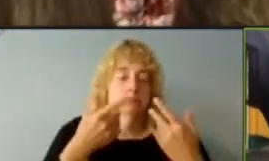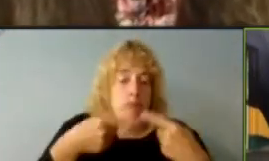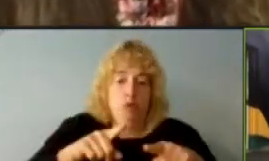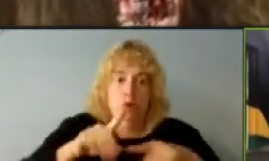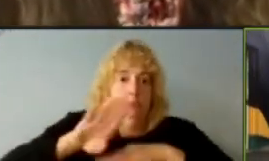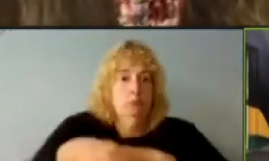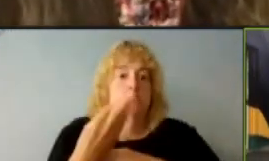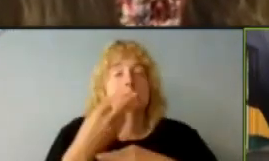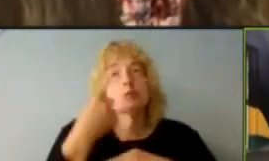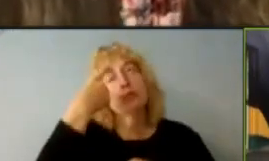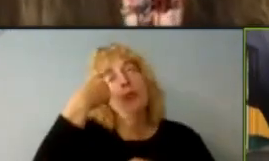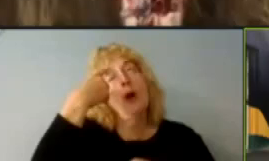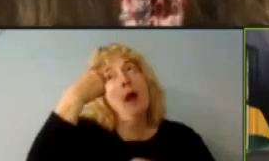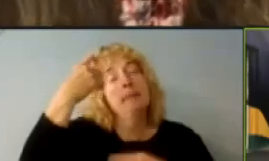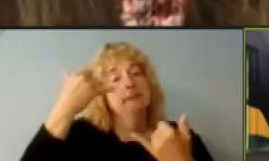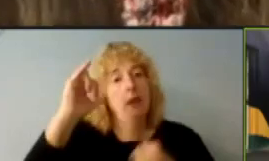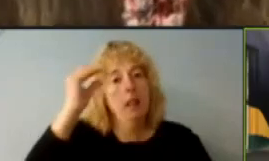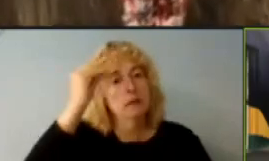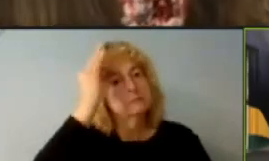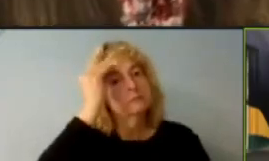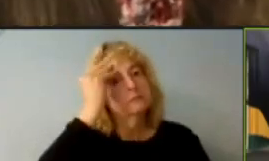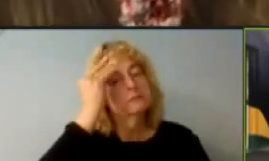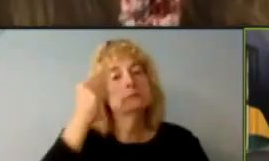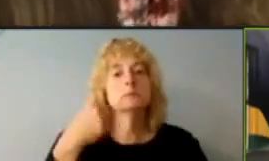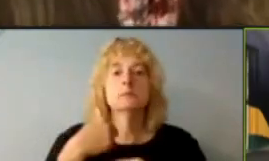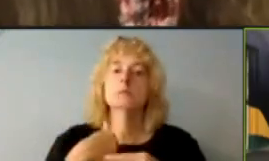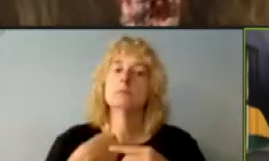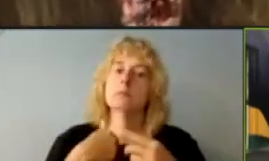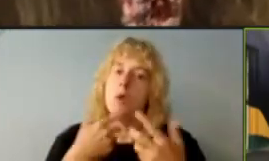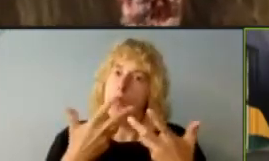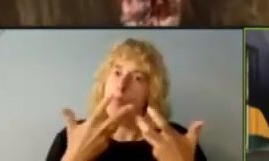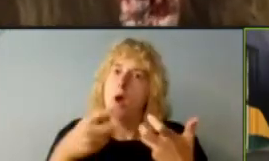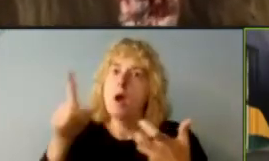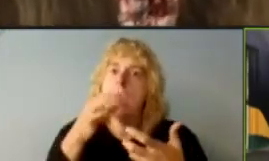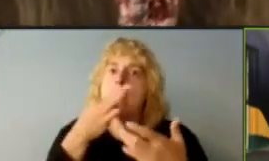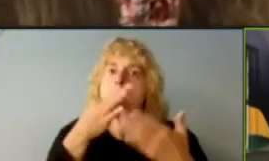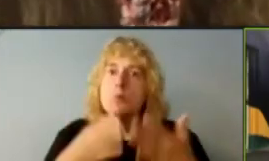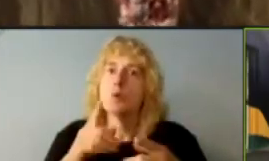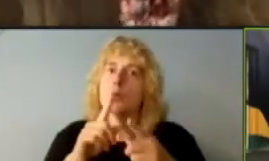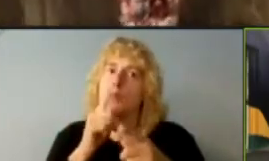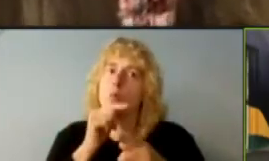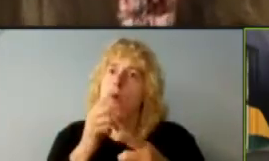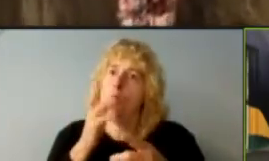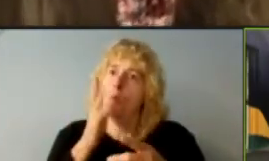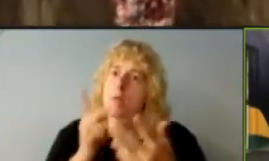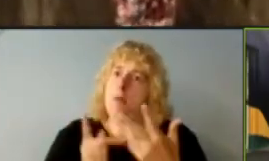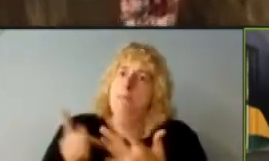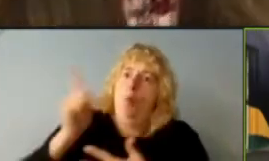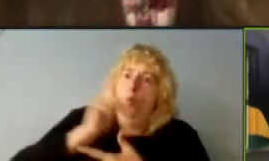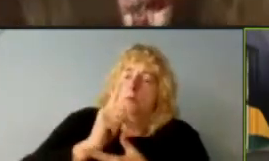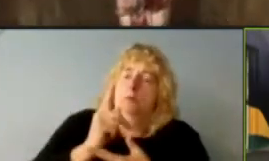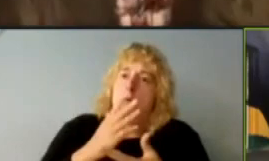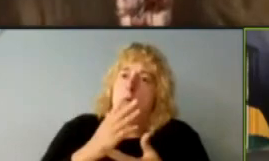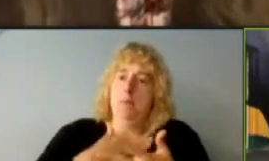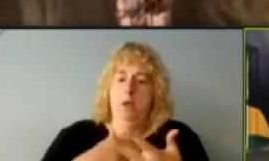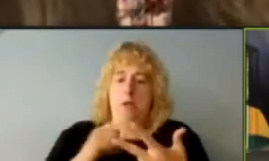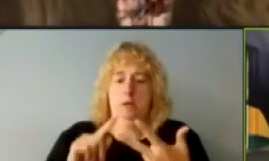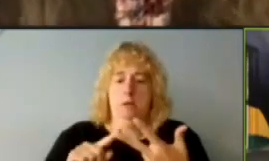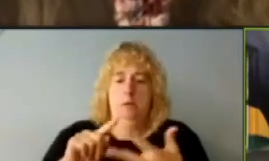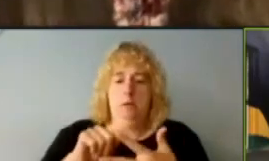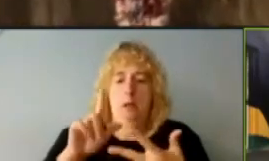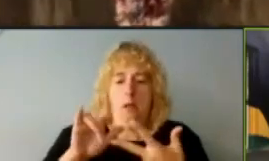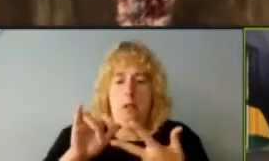be prioritizing Lily, Christian, and Humberto's health and well-being, as well as their